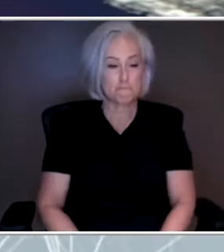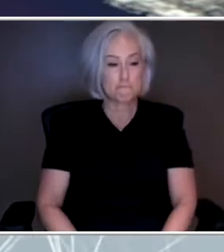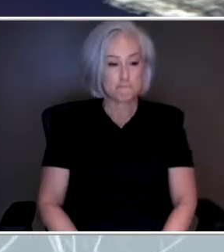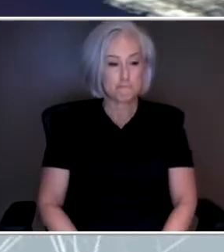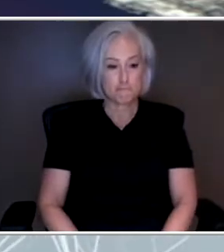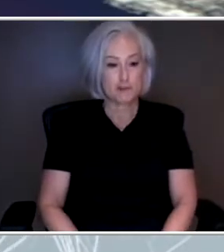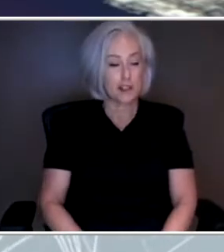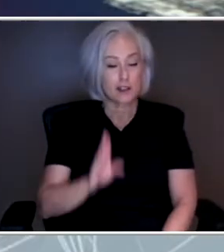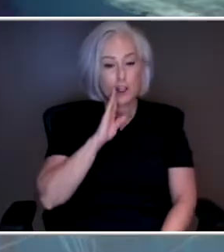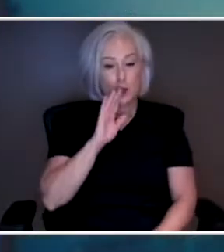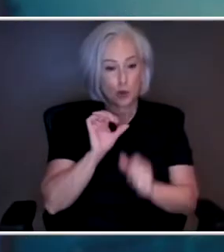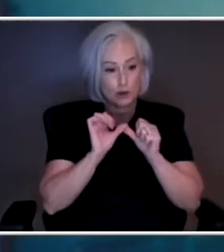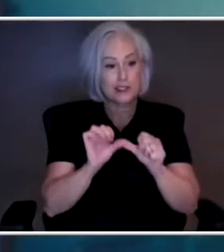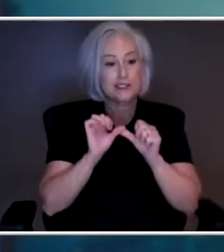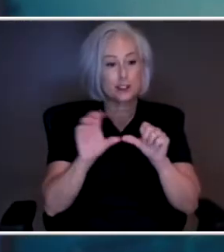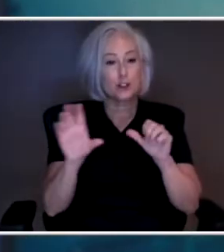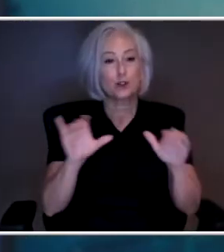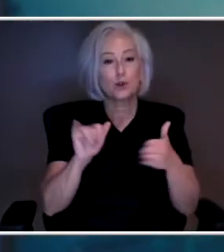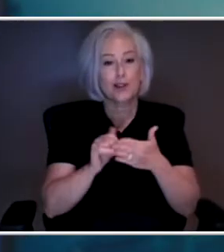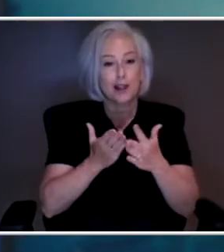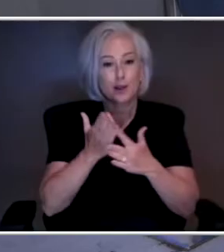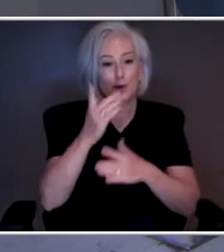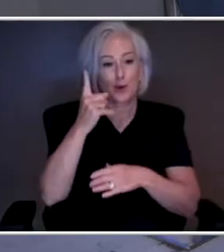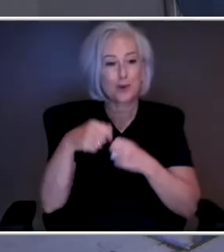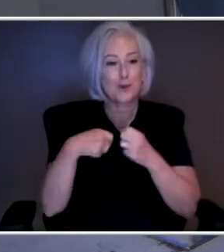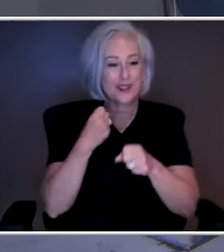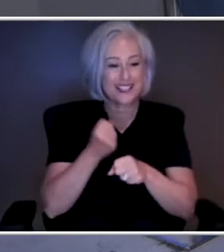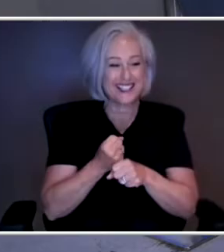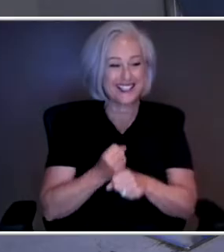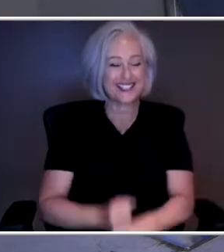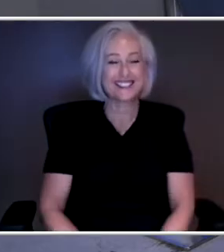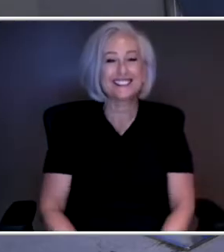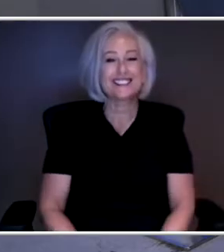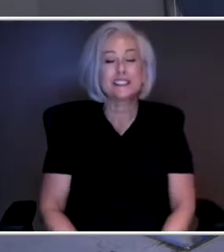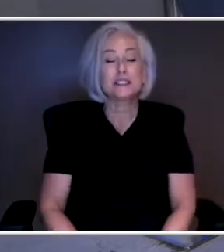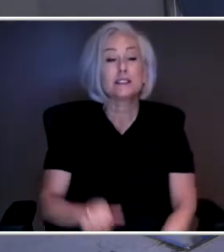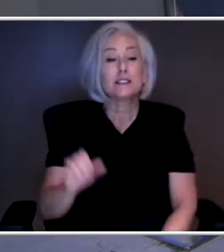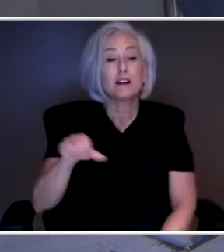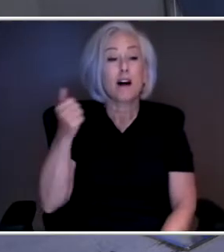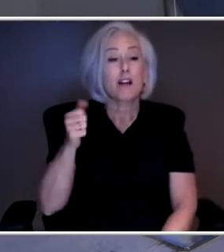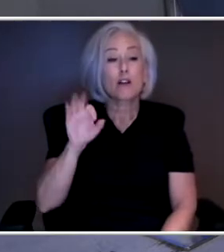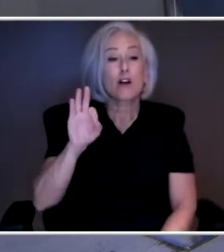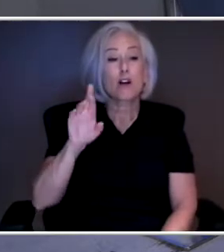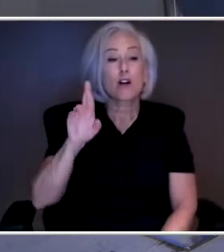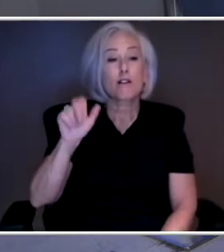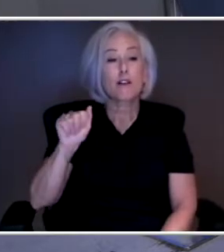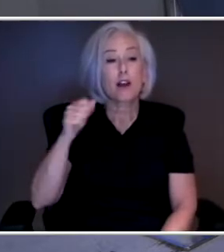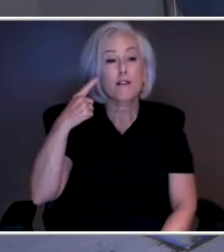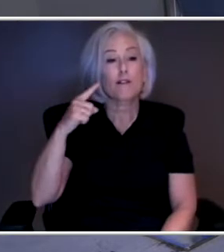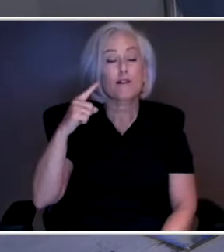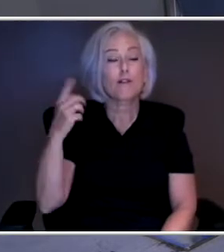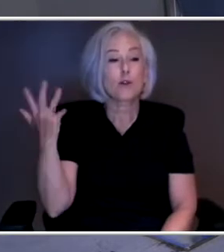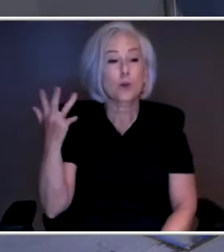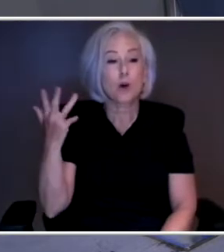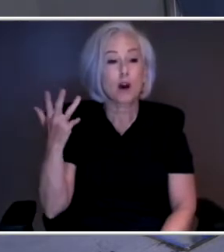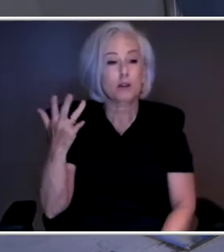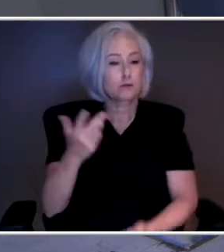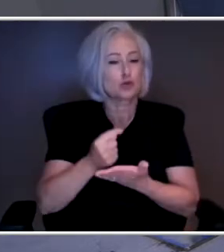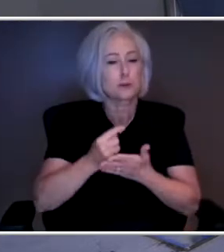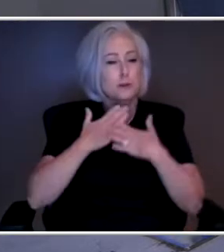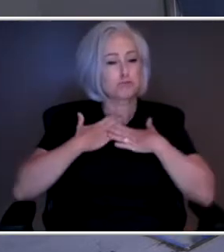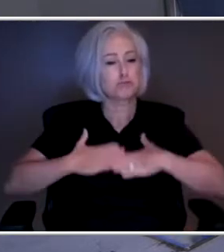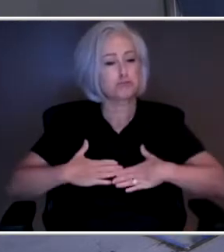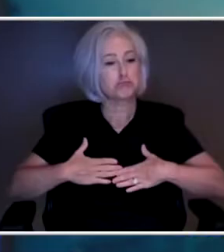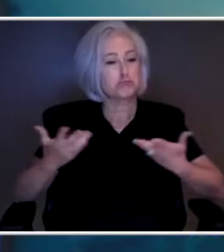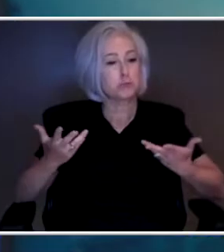in size here over the next year. Yeah, those before and after said it all. What else is RFA used to treat in the body?